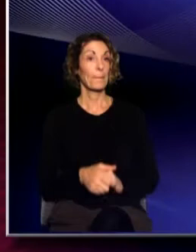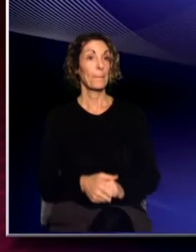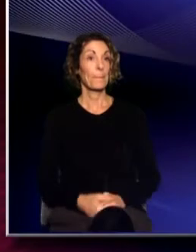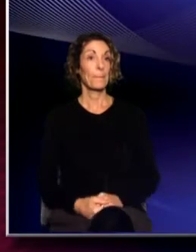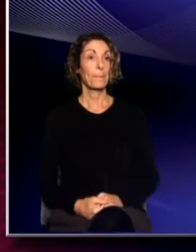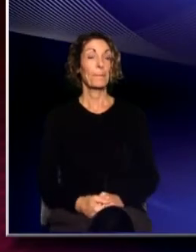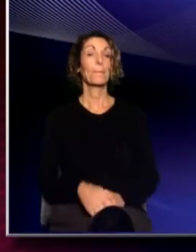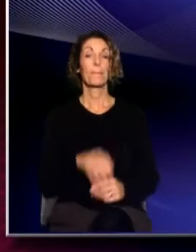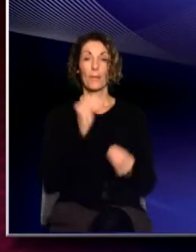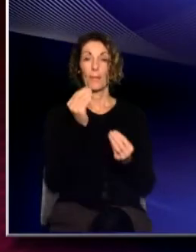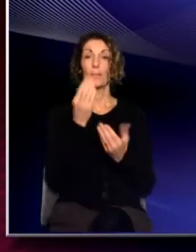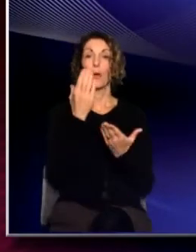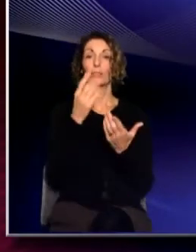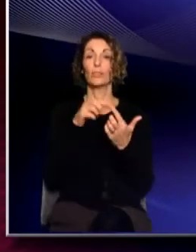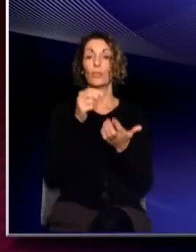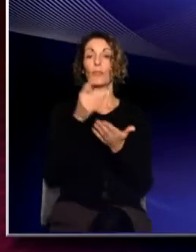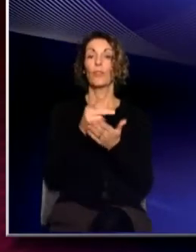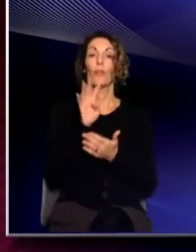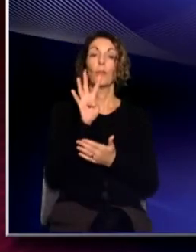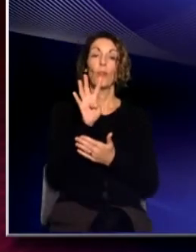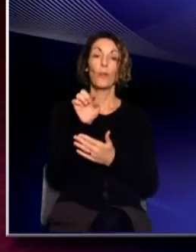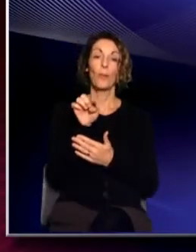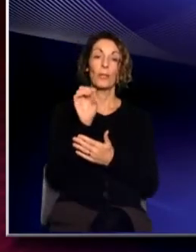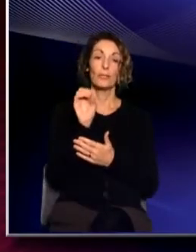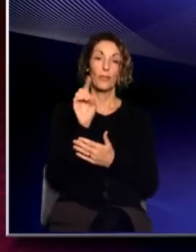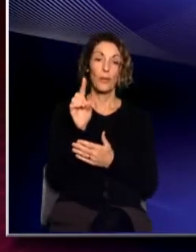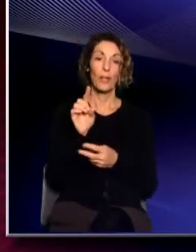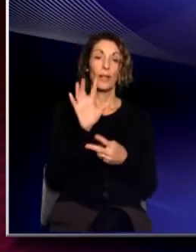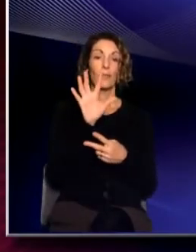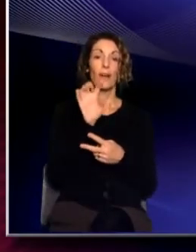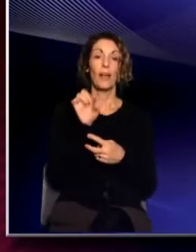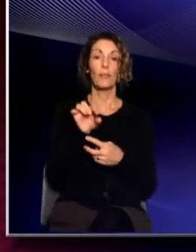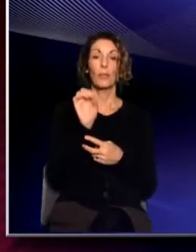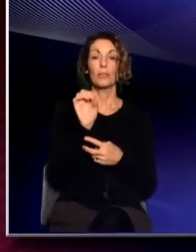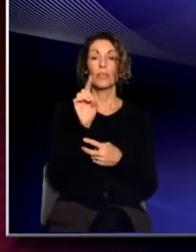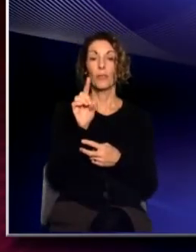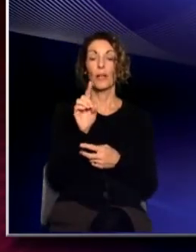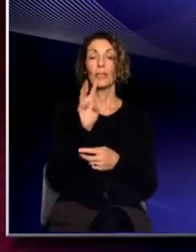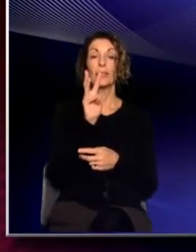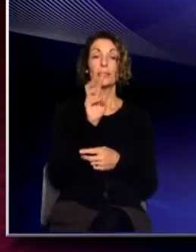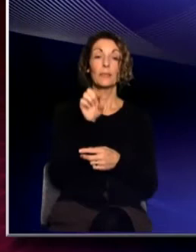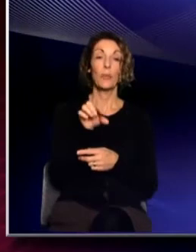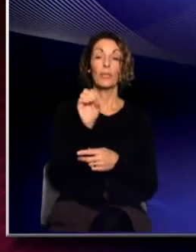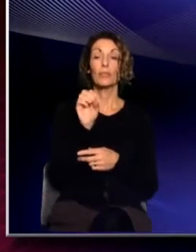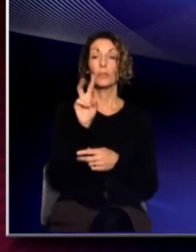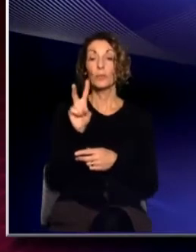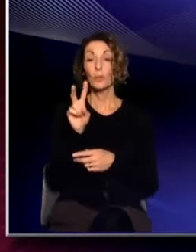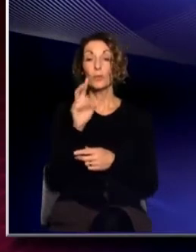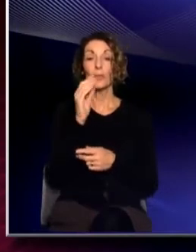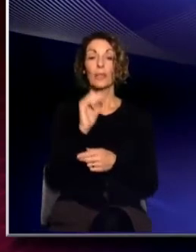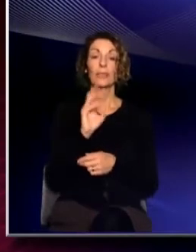Okay, a motion to approve 4.01, 5.01, 6.02, and 6.04.